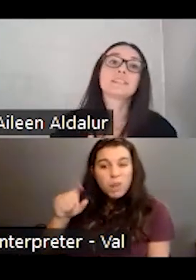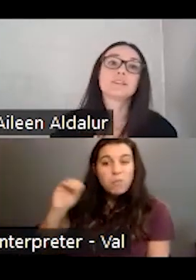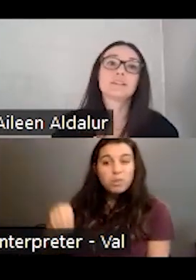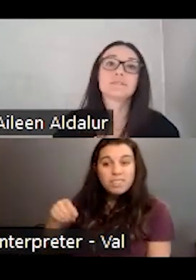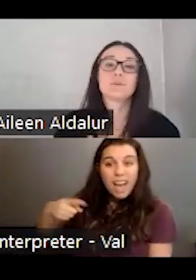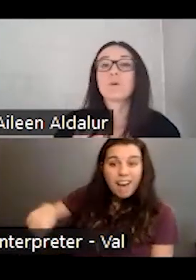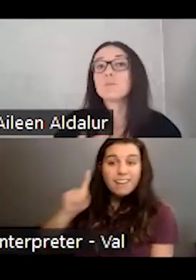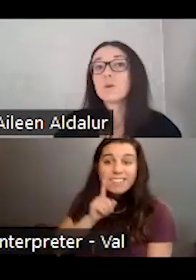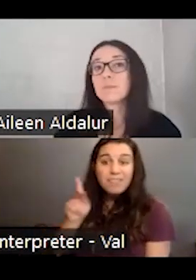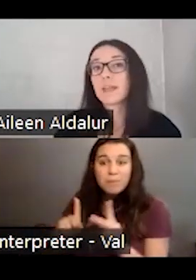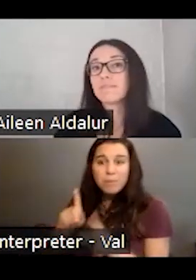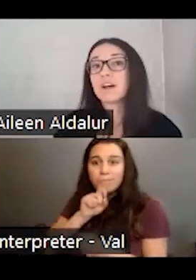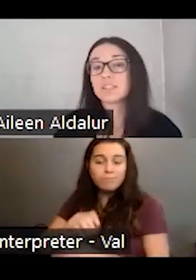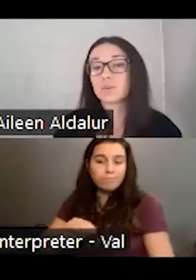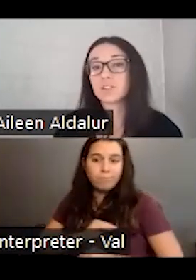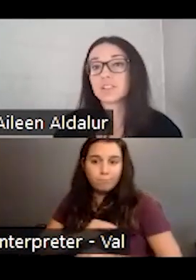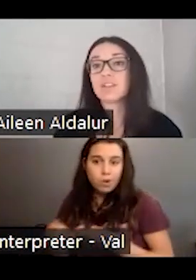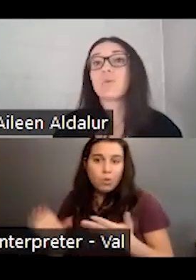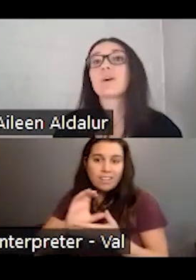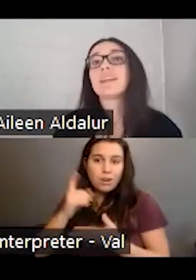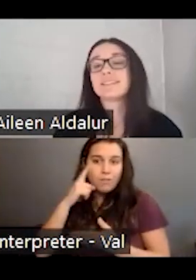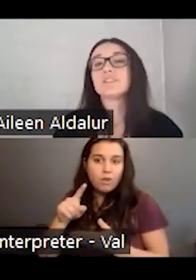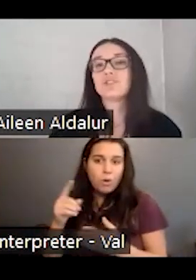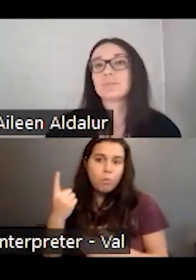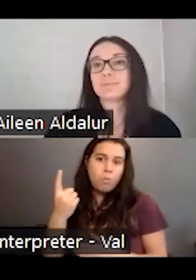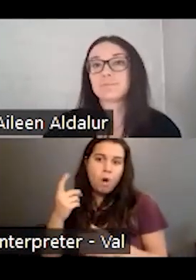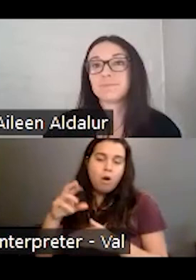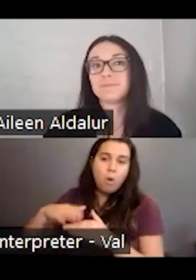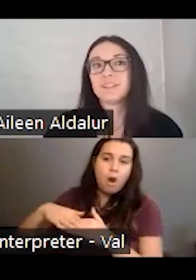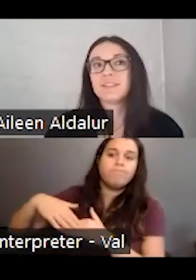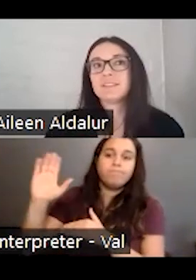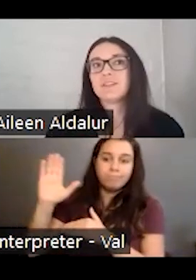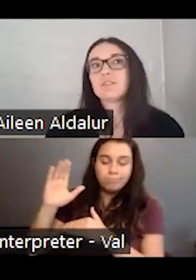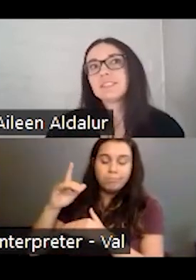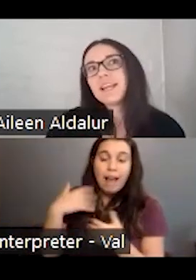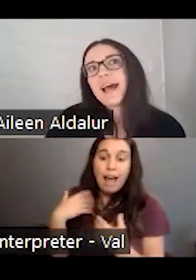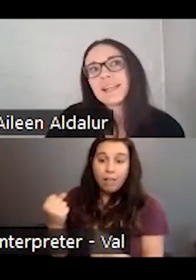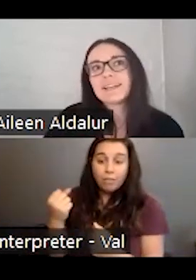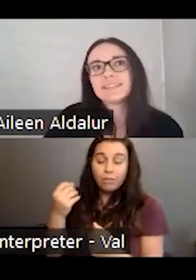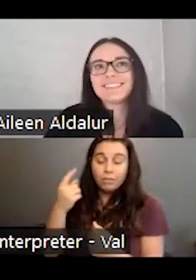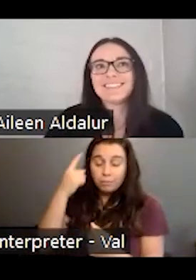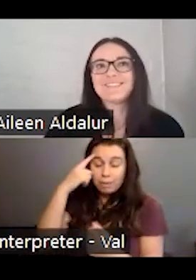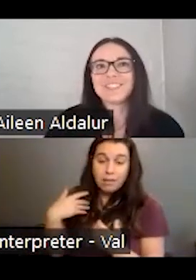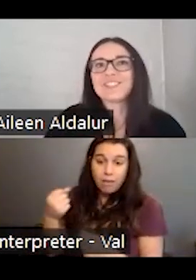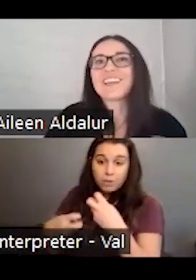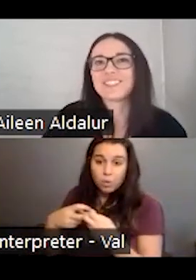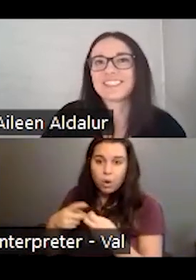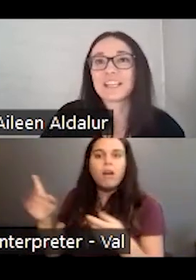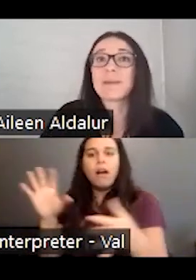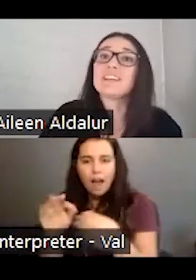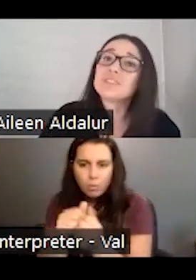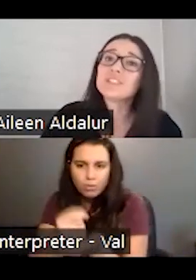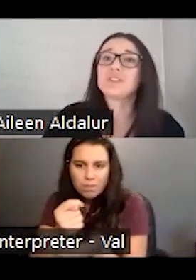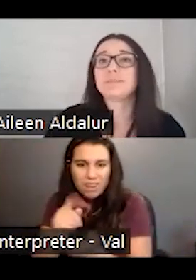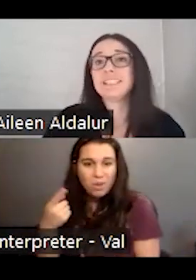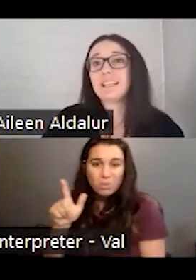the criteria for one or more behavioral health disorders were connected to treatment. So this data highlights the need for interventions